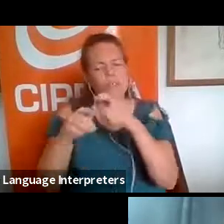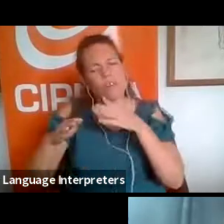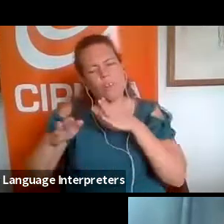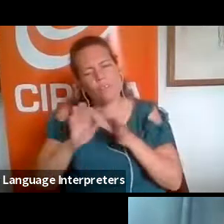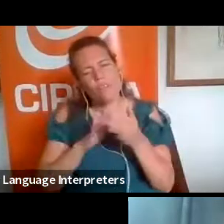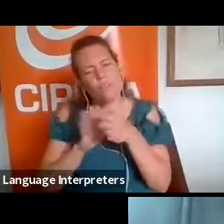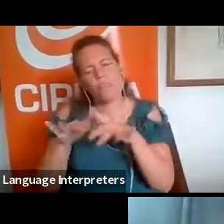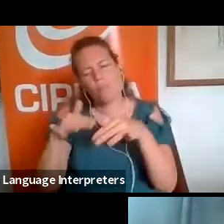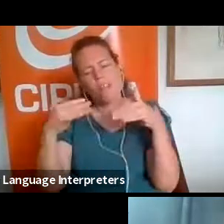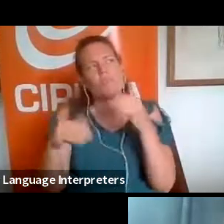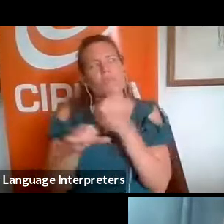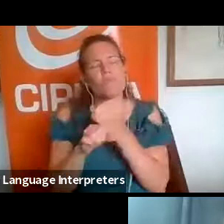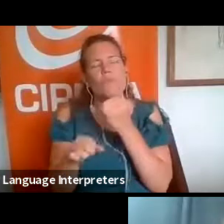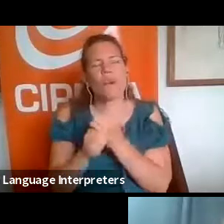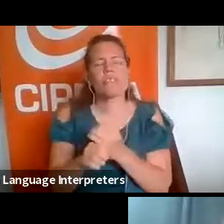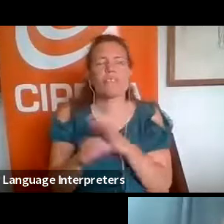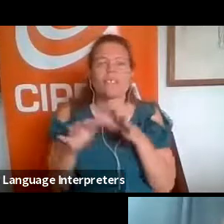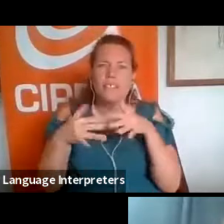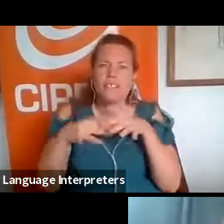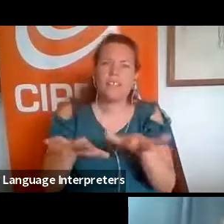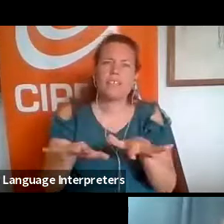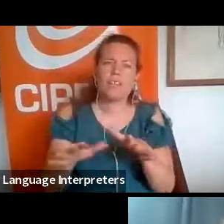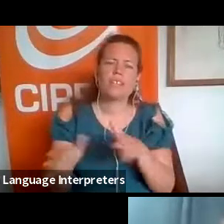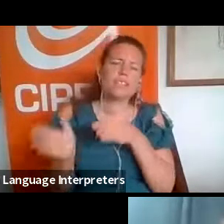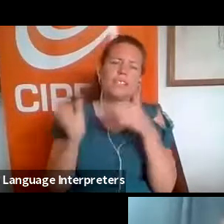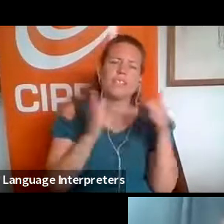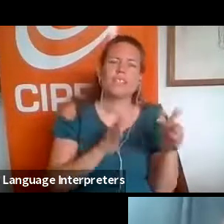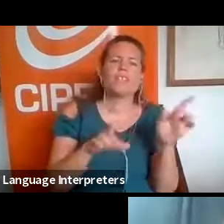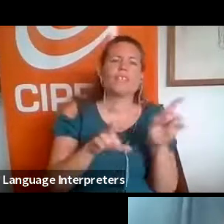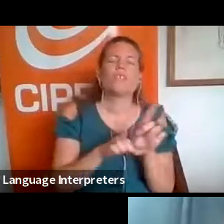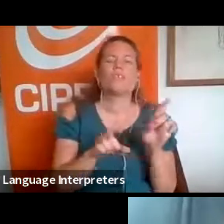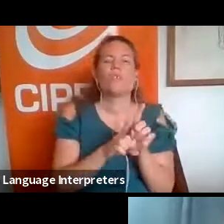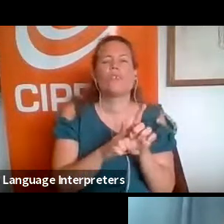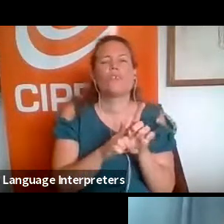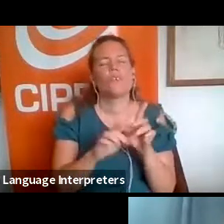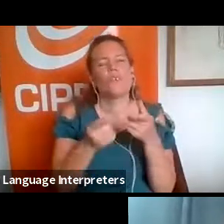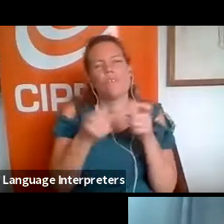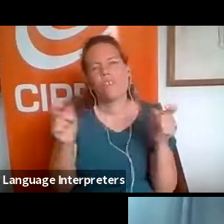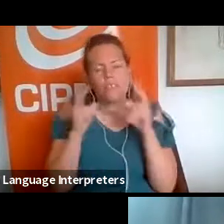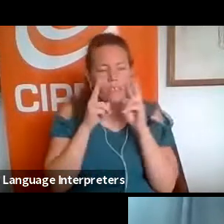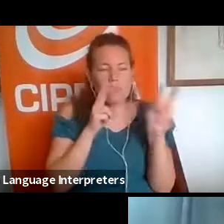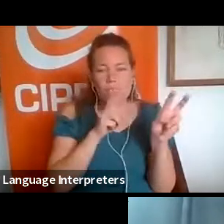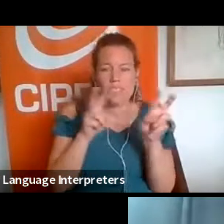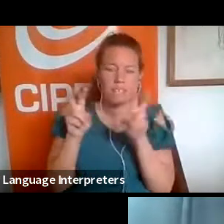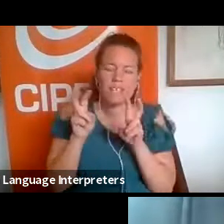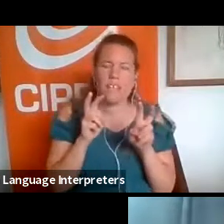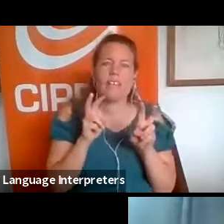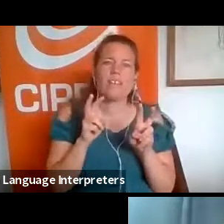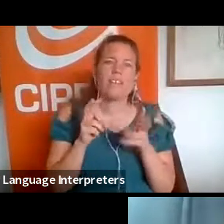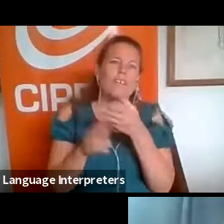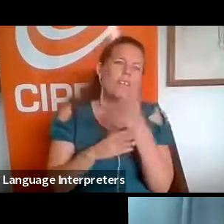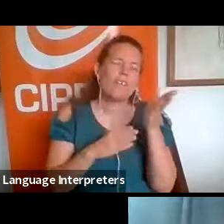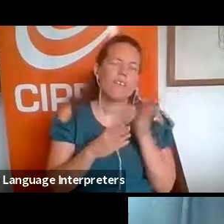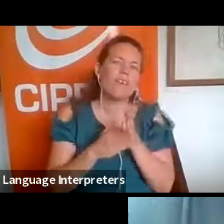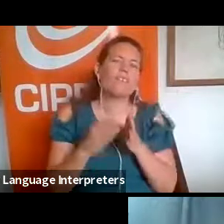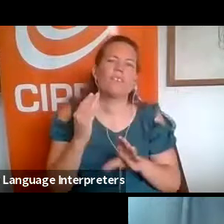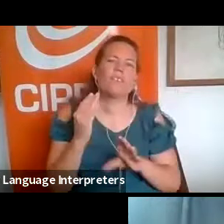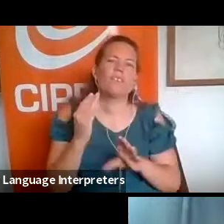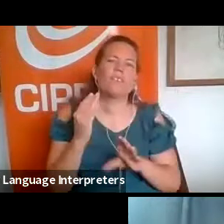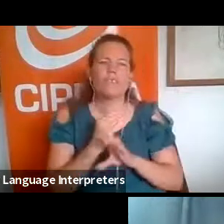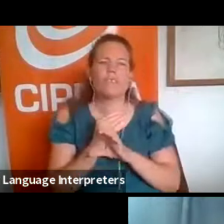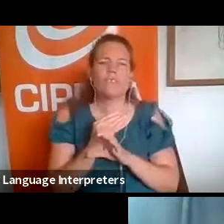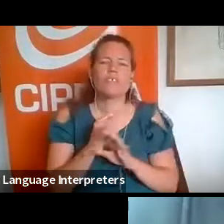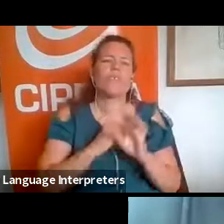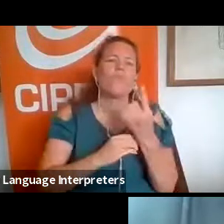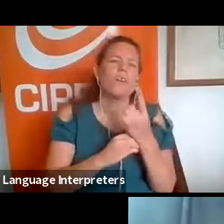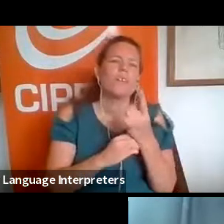and our networks, and also the things we see around the countries we work. So one of them, of course, is the abuse of the